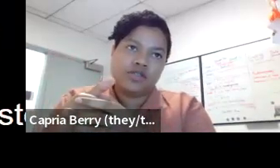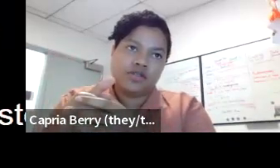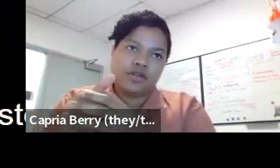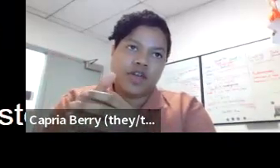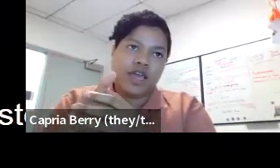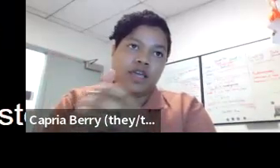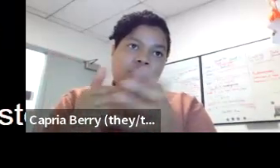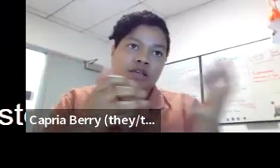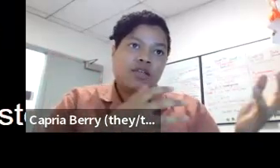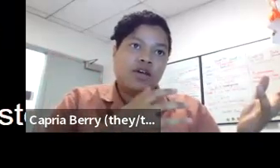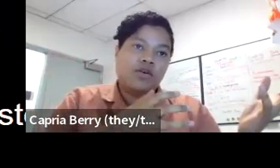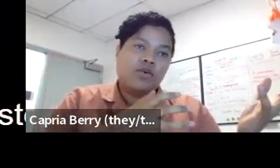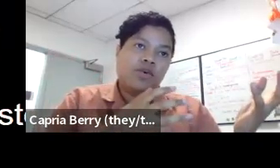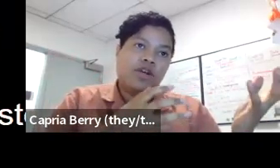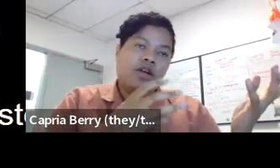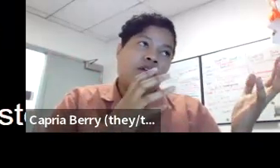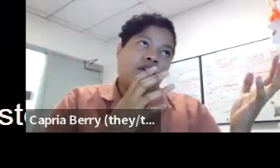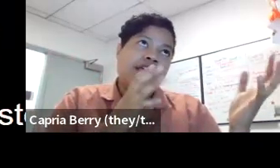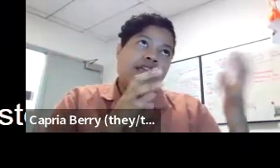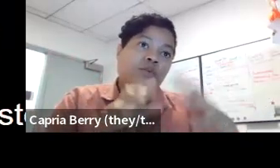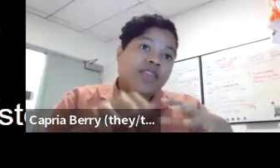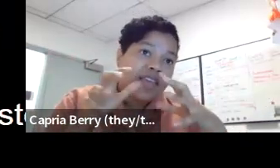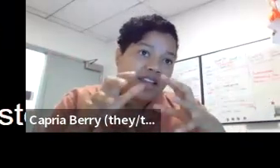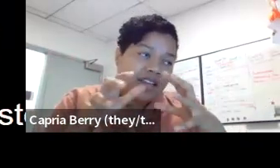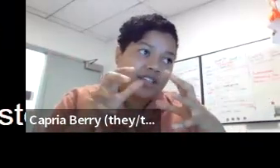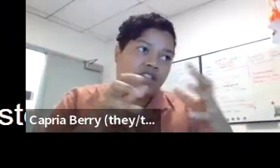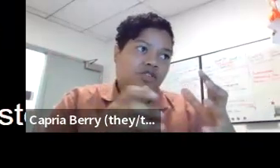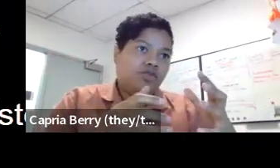to approach my dissertation.